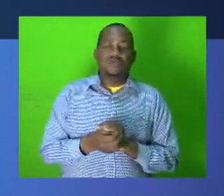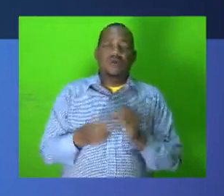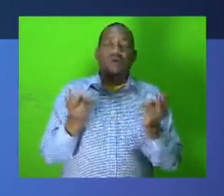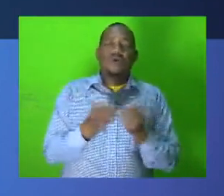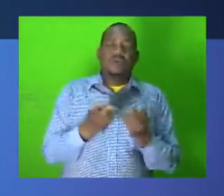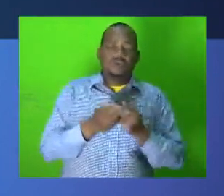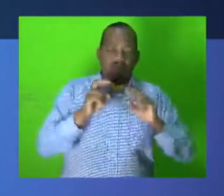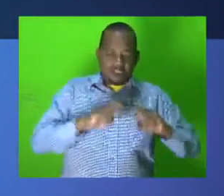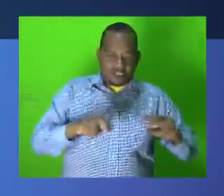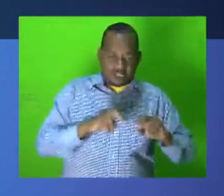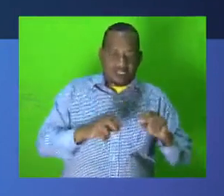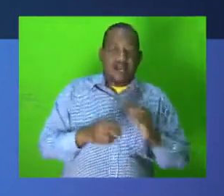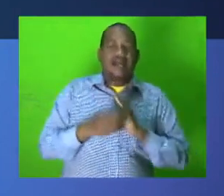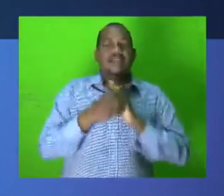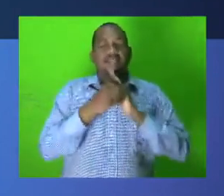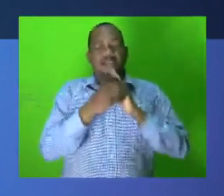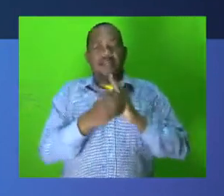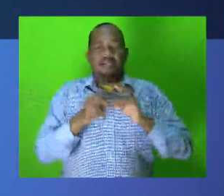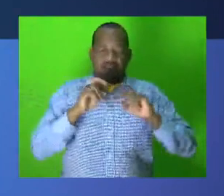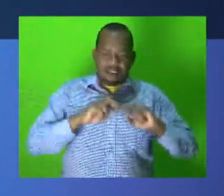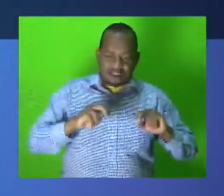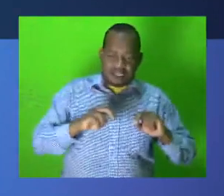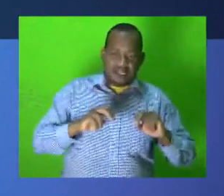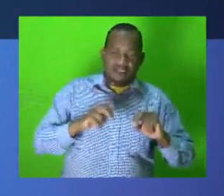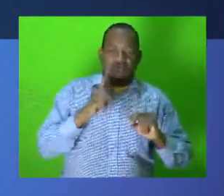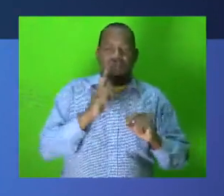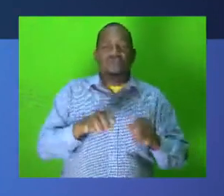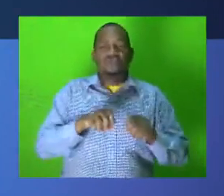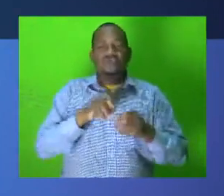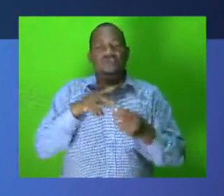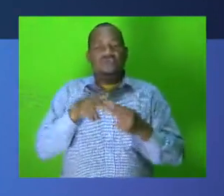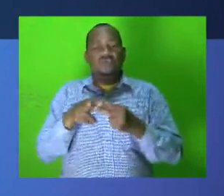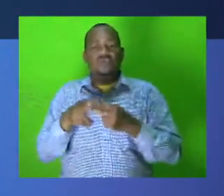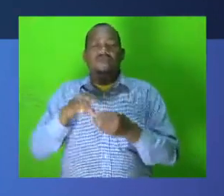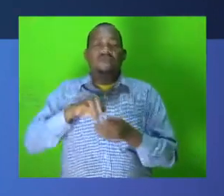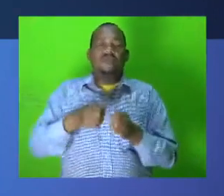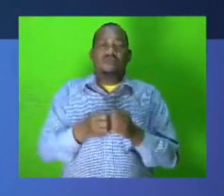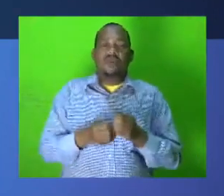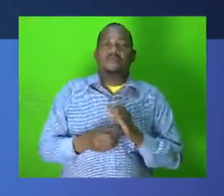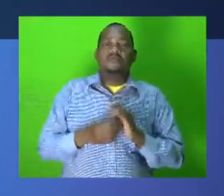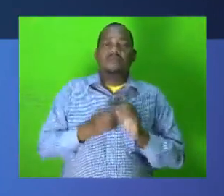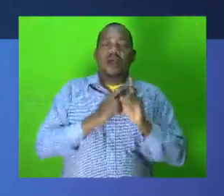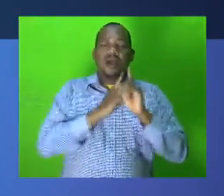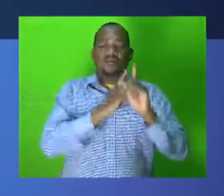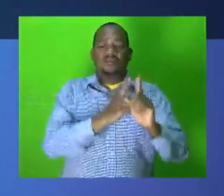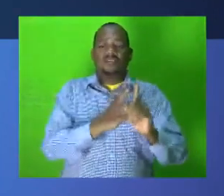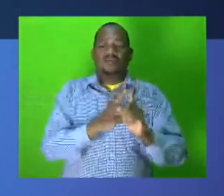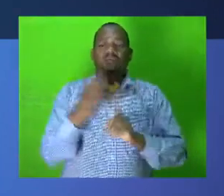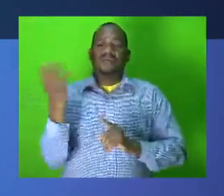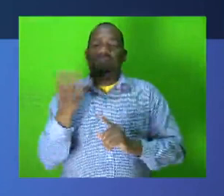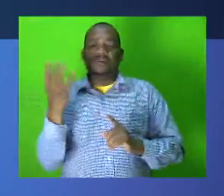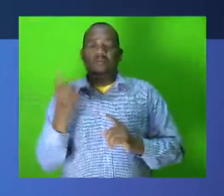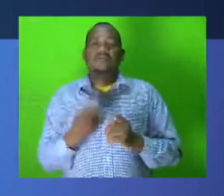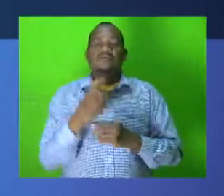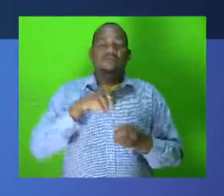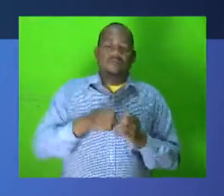Another important of research, help in a policy making. Usually, research take